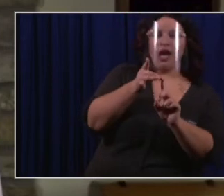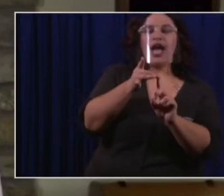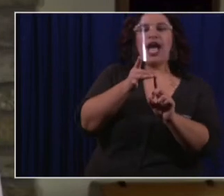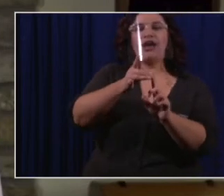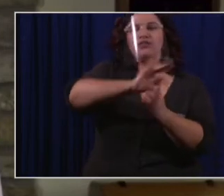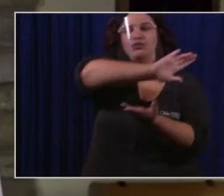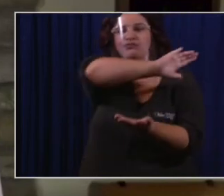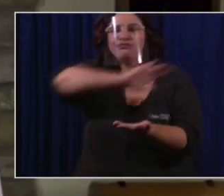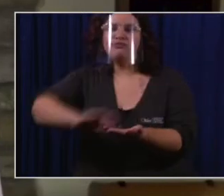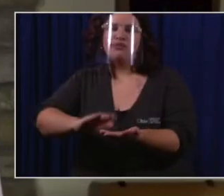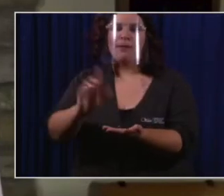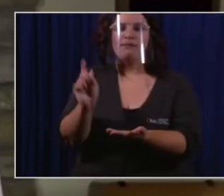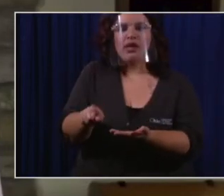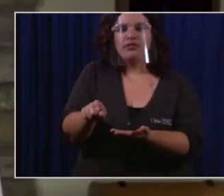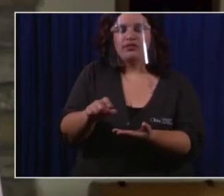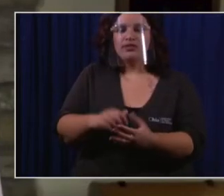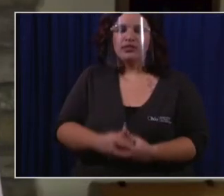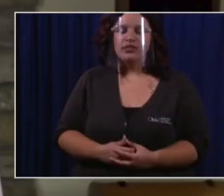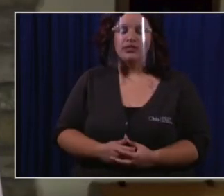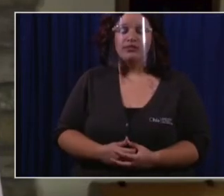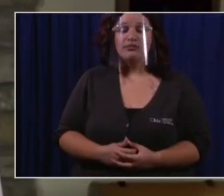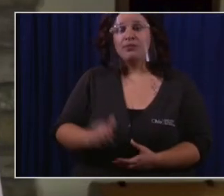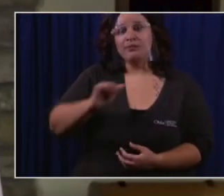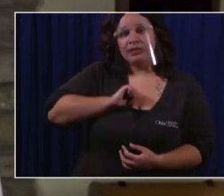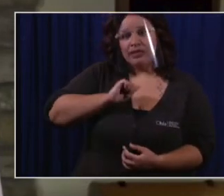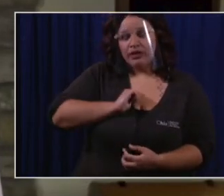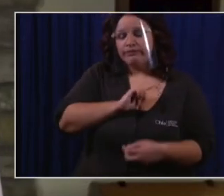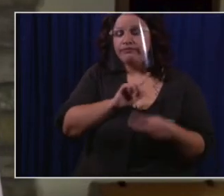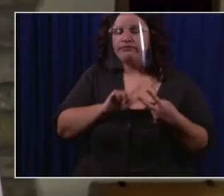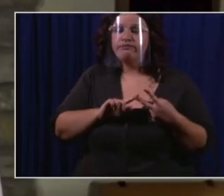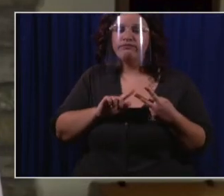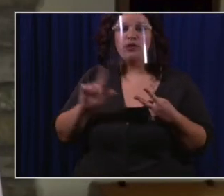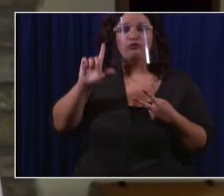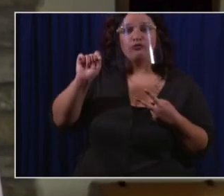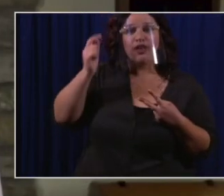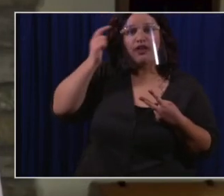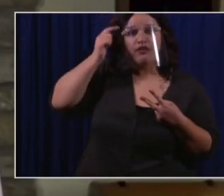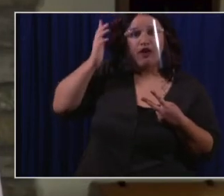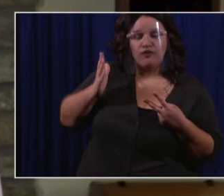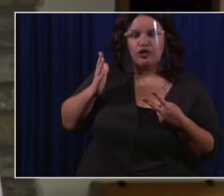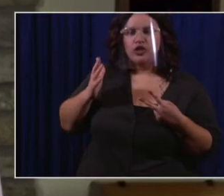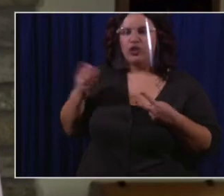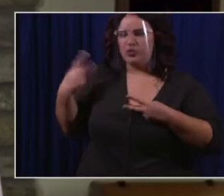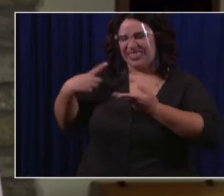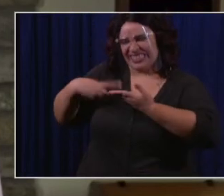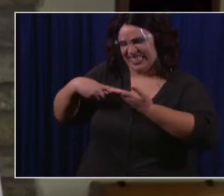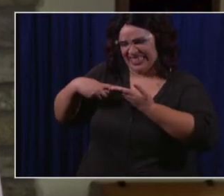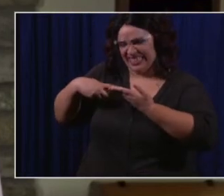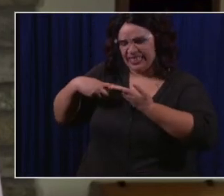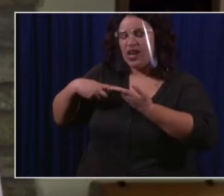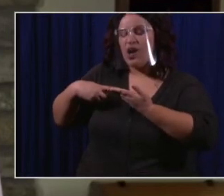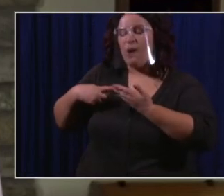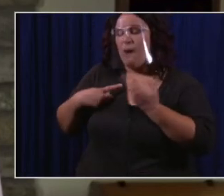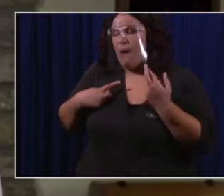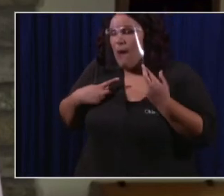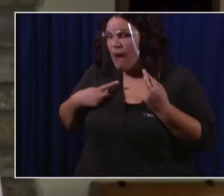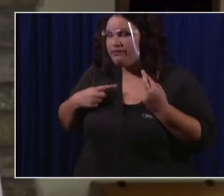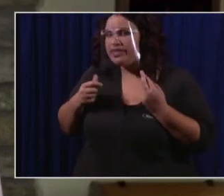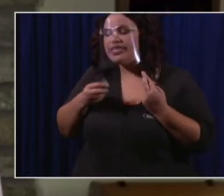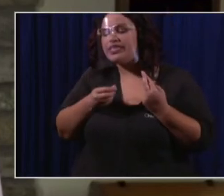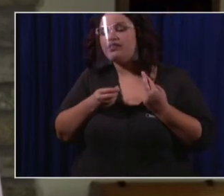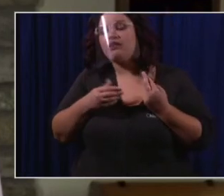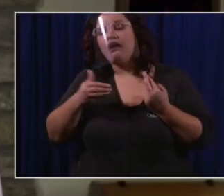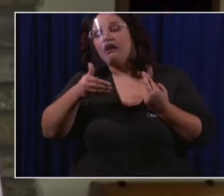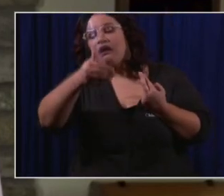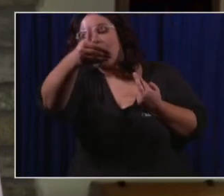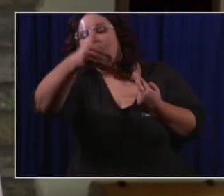I've been working with the Lieutenant Governor and I, and we want to take something to the legislature in the next several days and work with them to